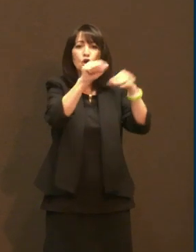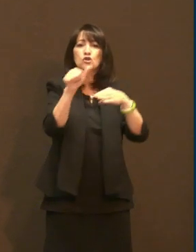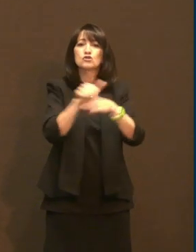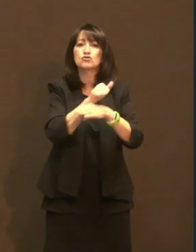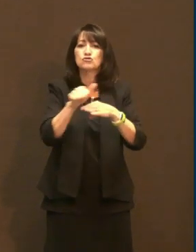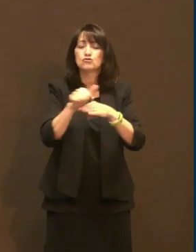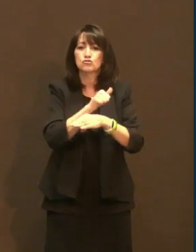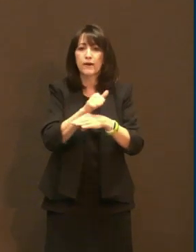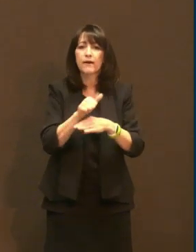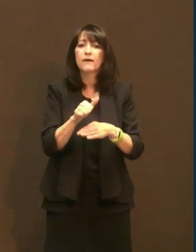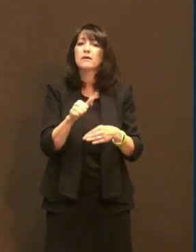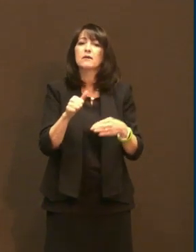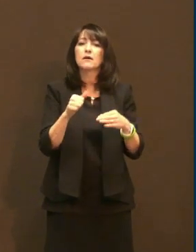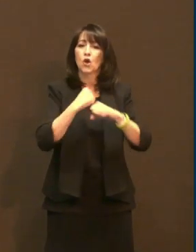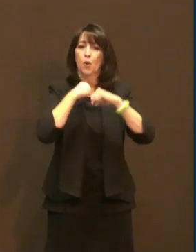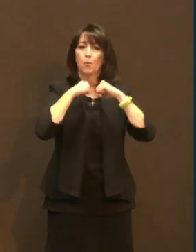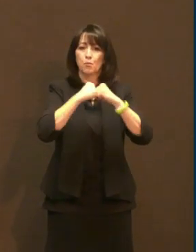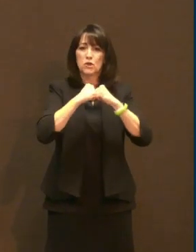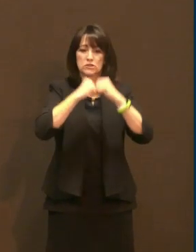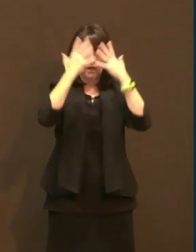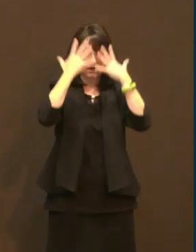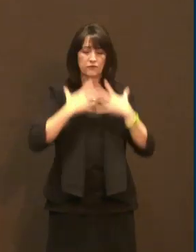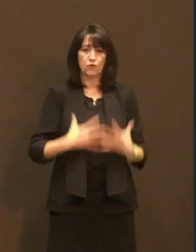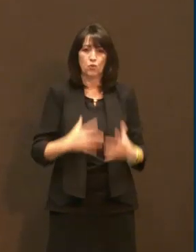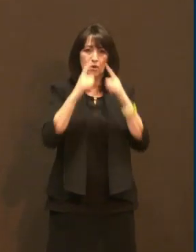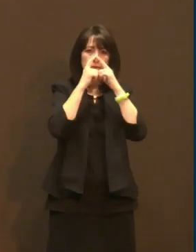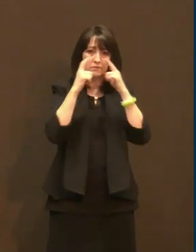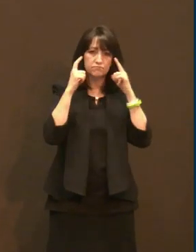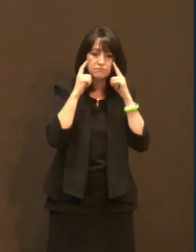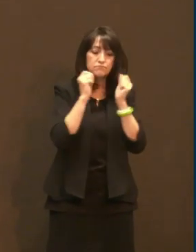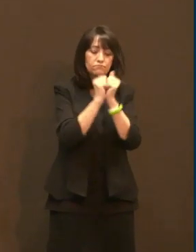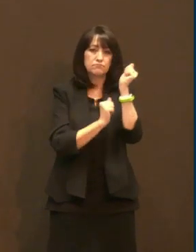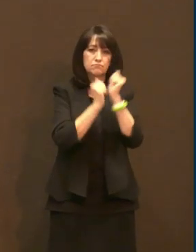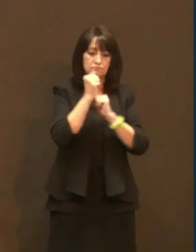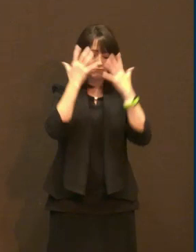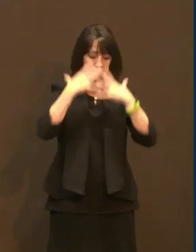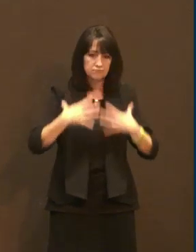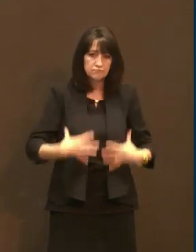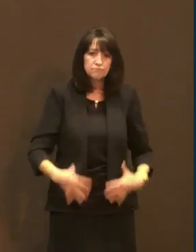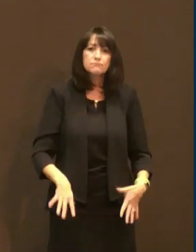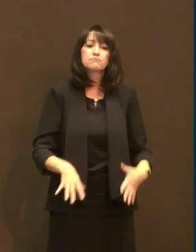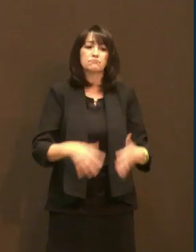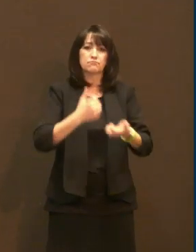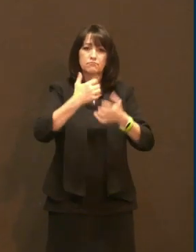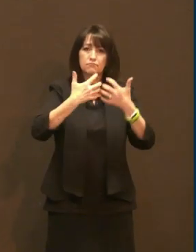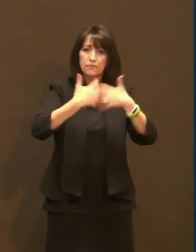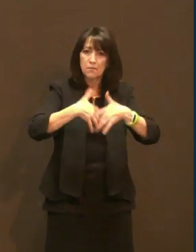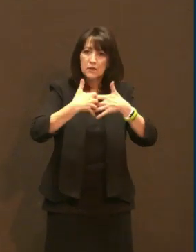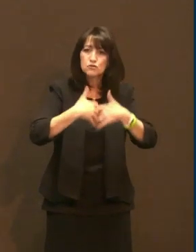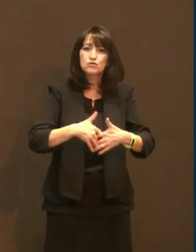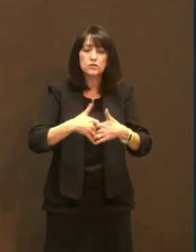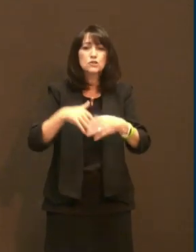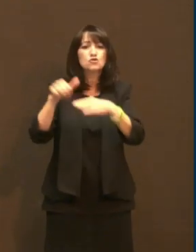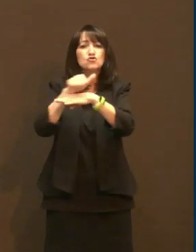that they are using it well. Now they'll be helping with the testing, but also they